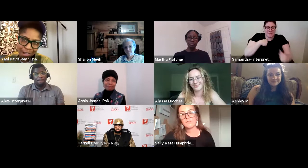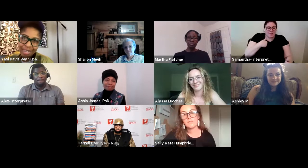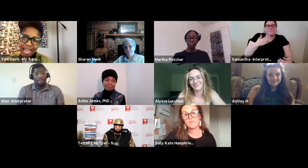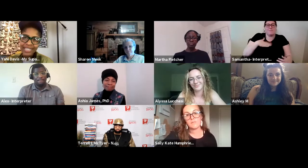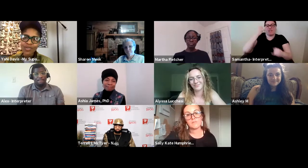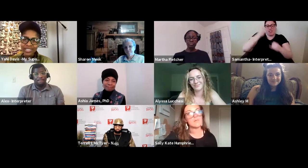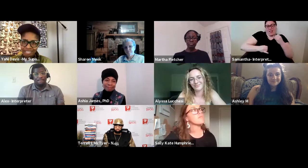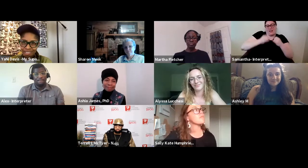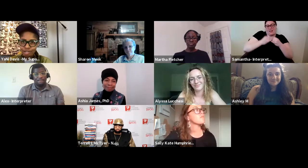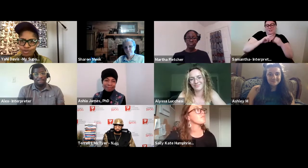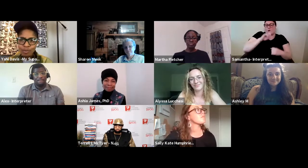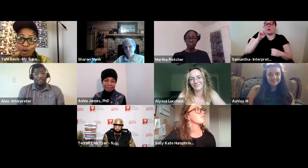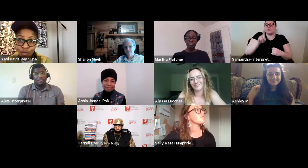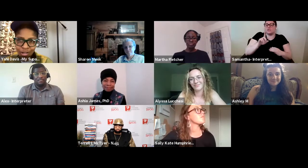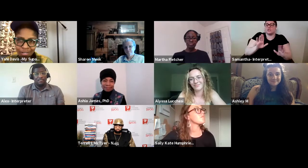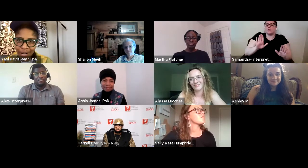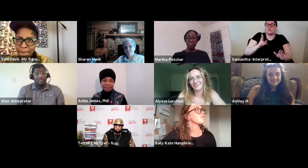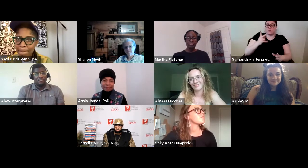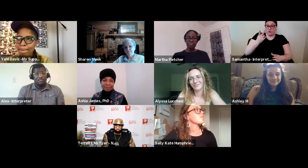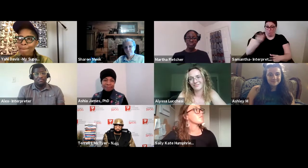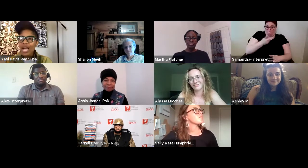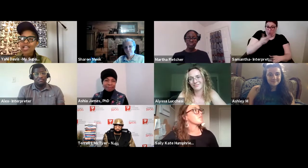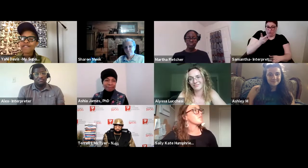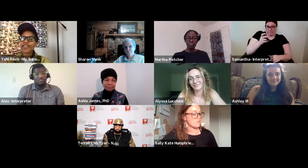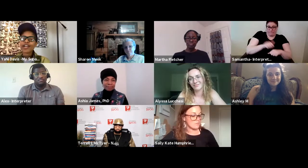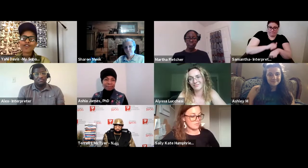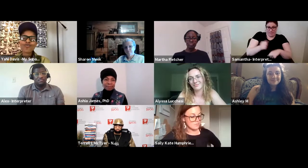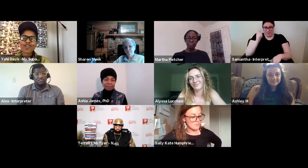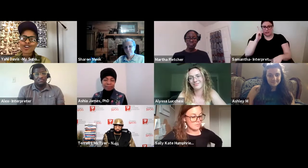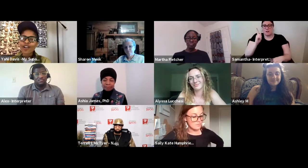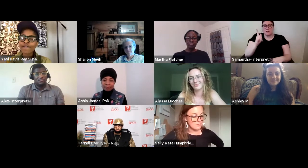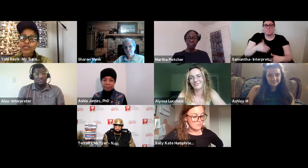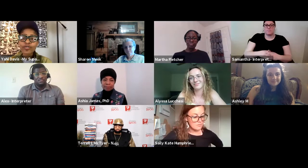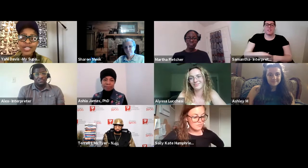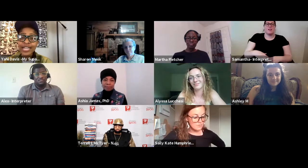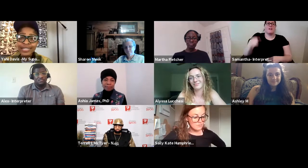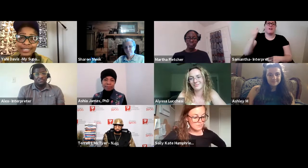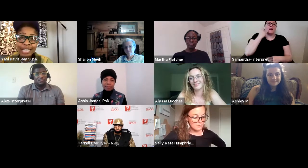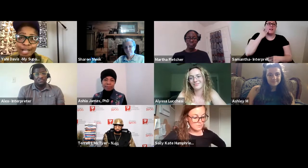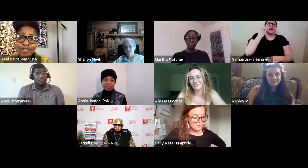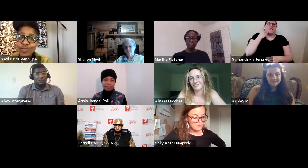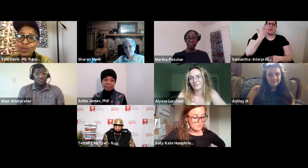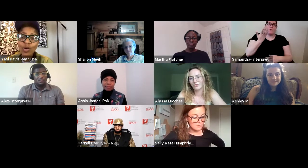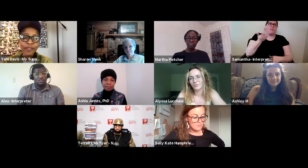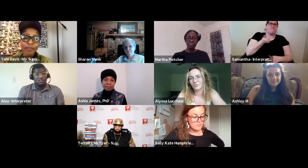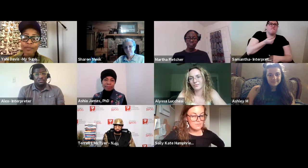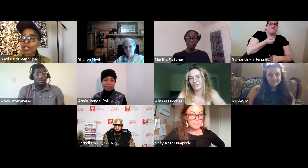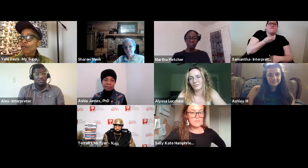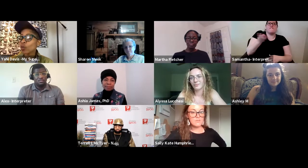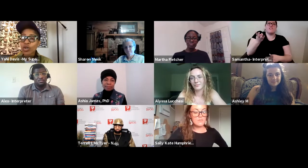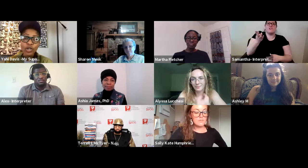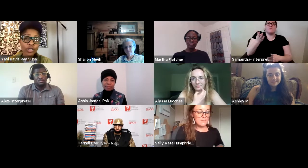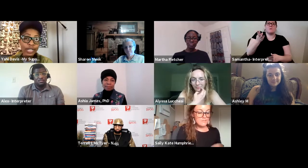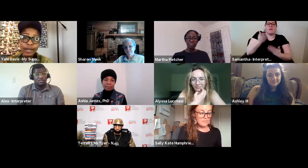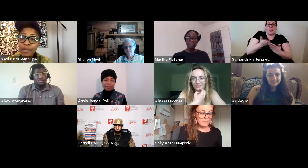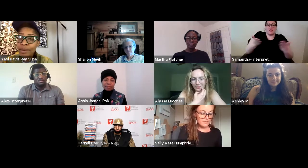question to you both. All right. If there were a few things that you would want the people of